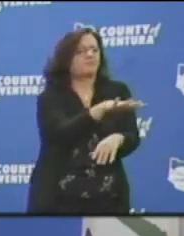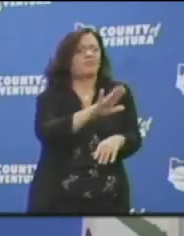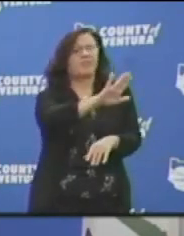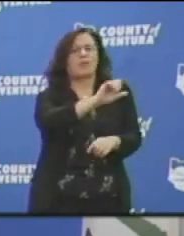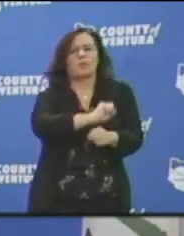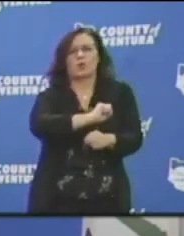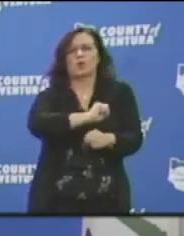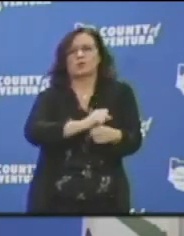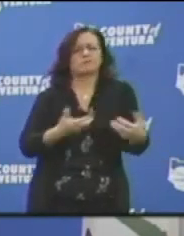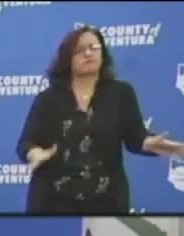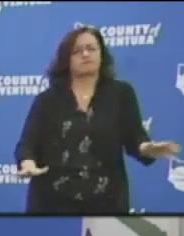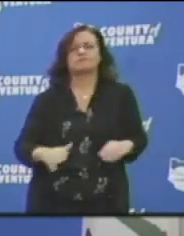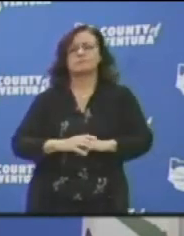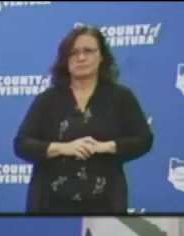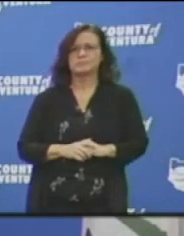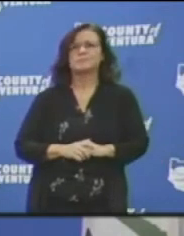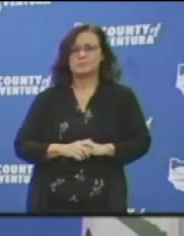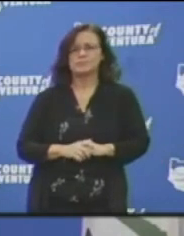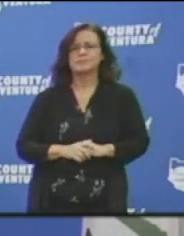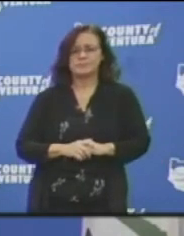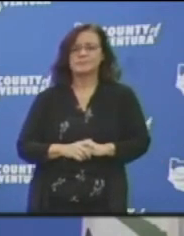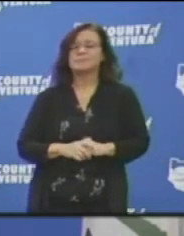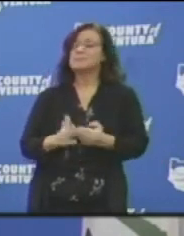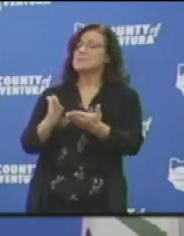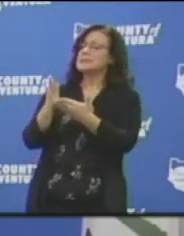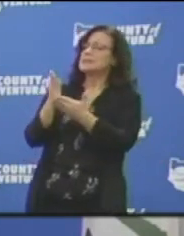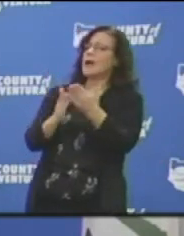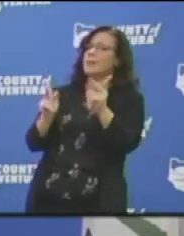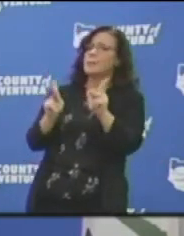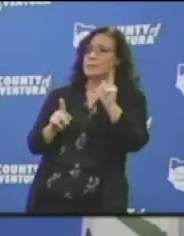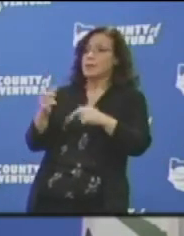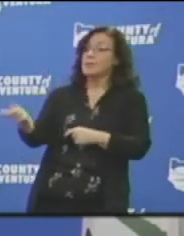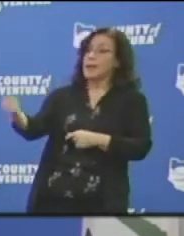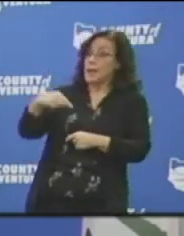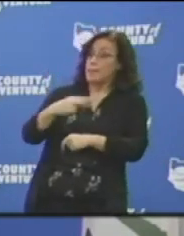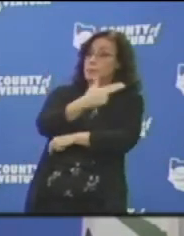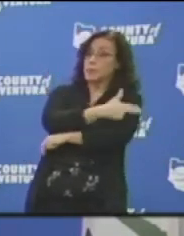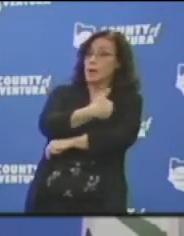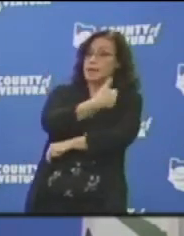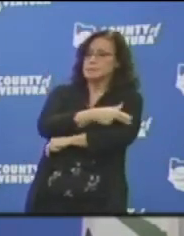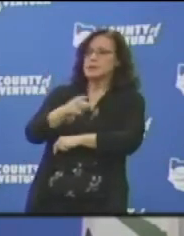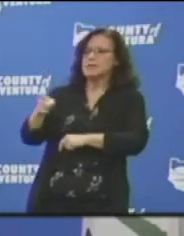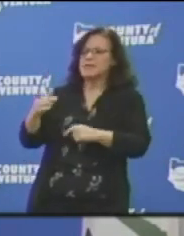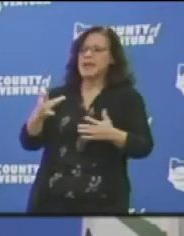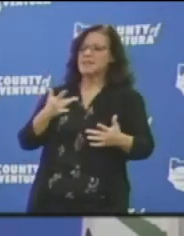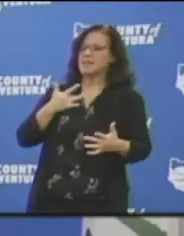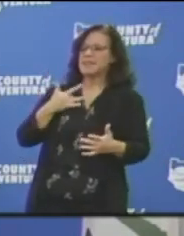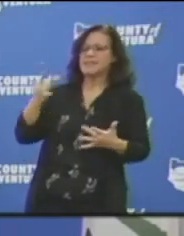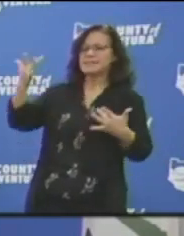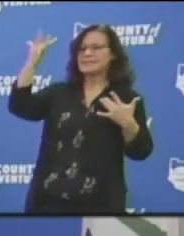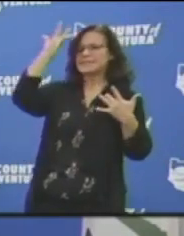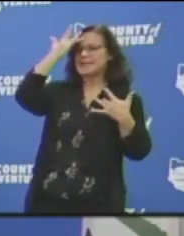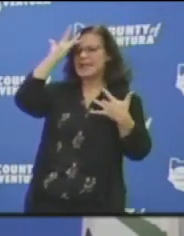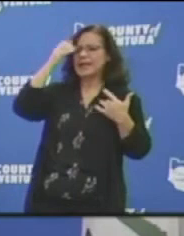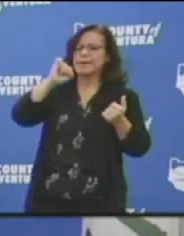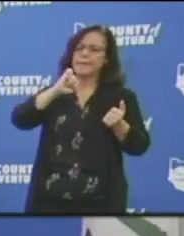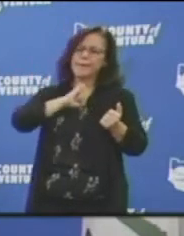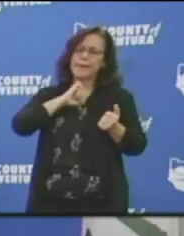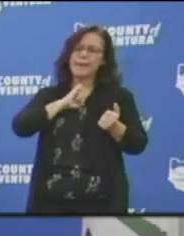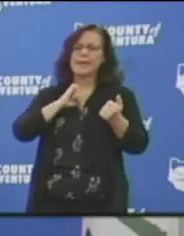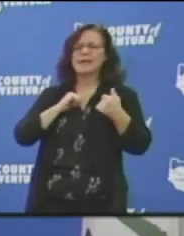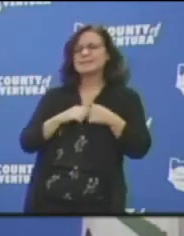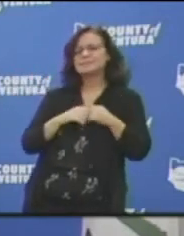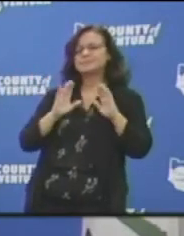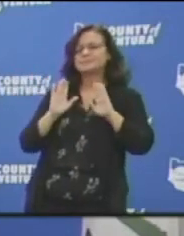Also, people who've had some signs and symptoms continue to gather with their family, and they don't